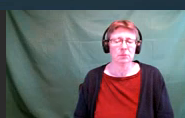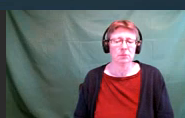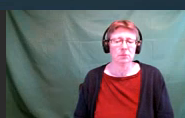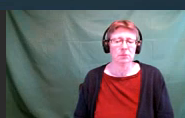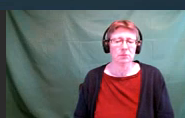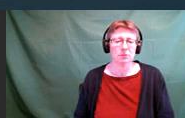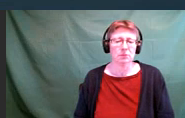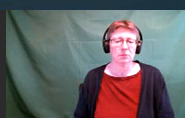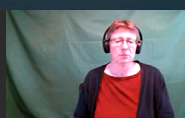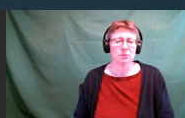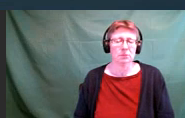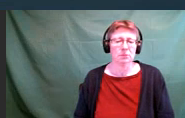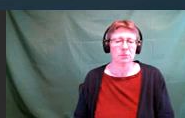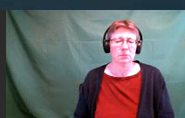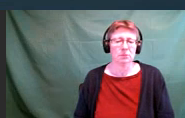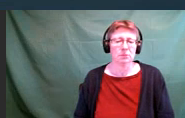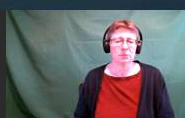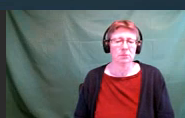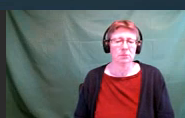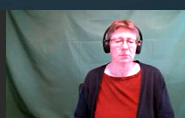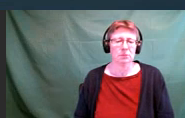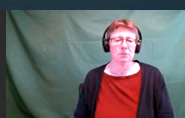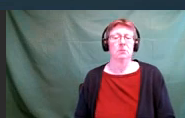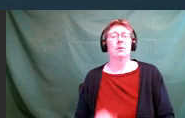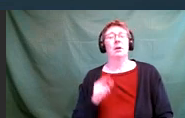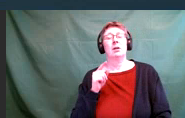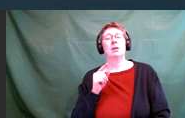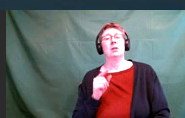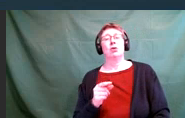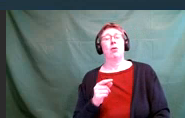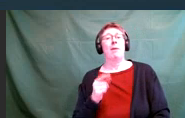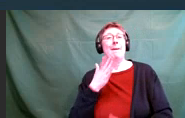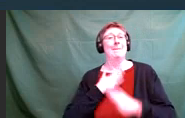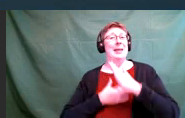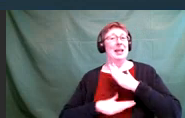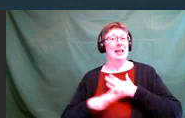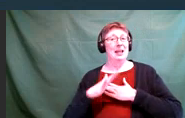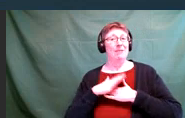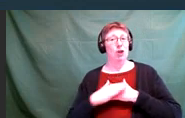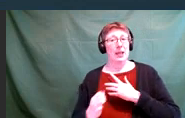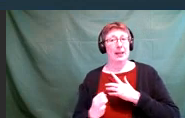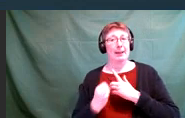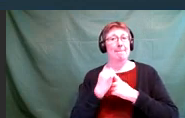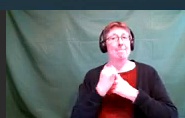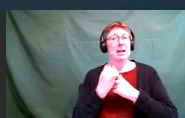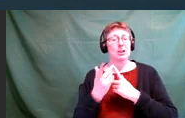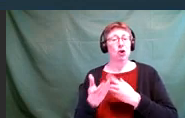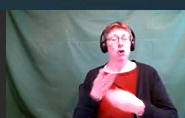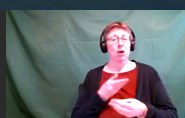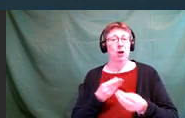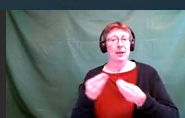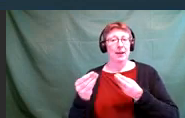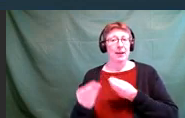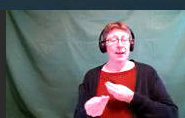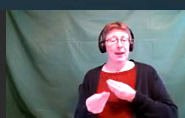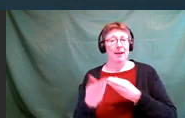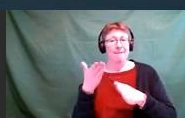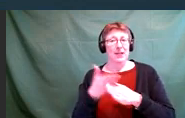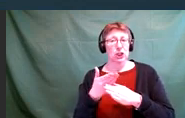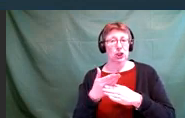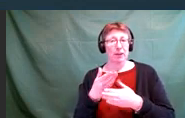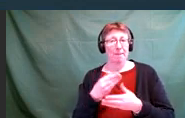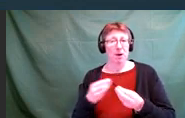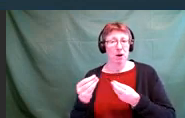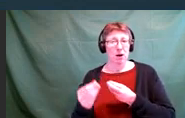And in terms of behavioral impact on efficient markets, there's a